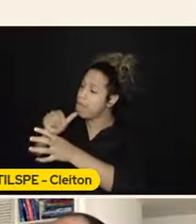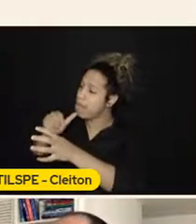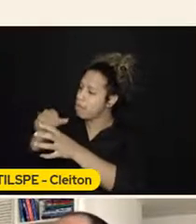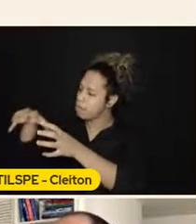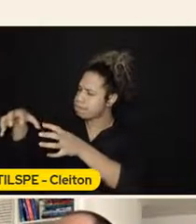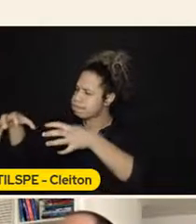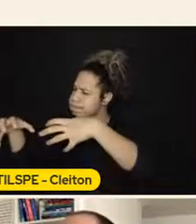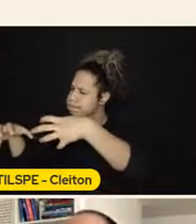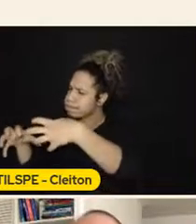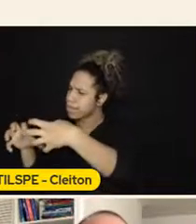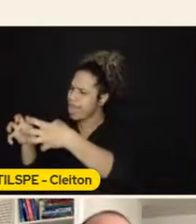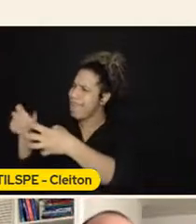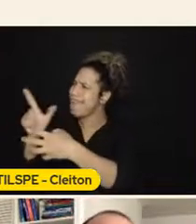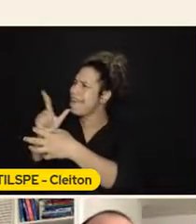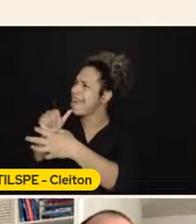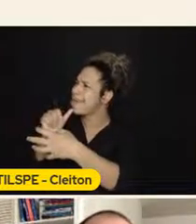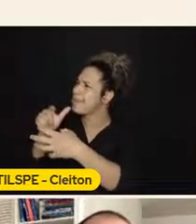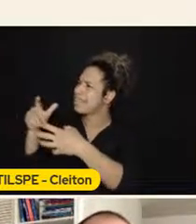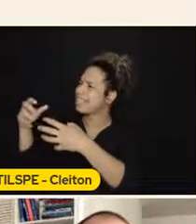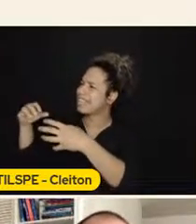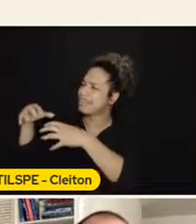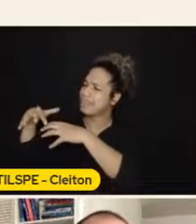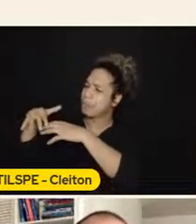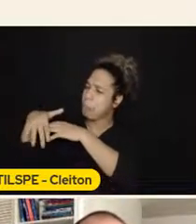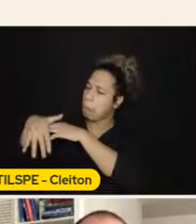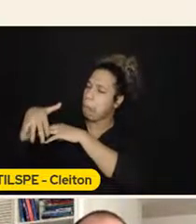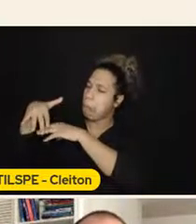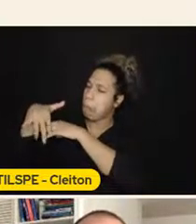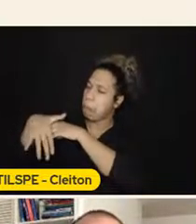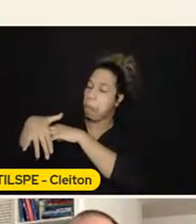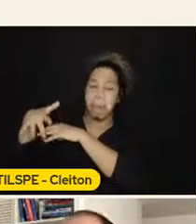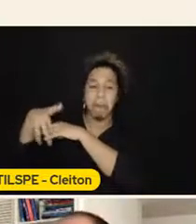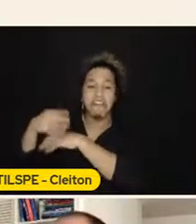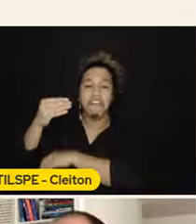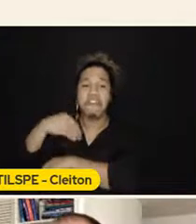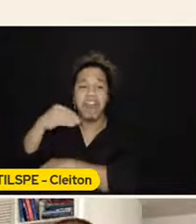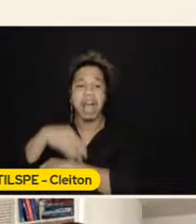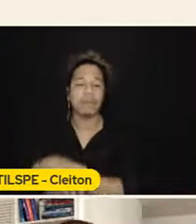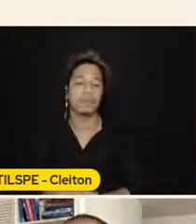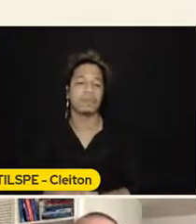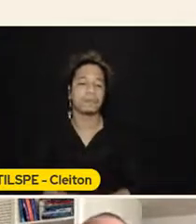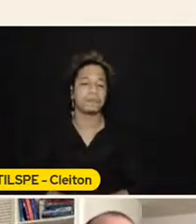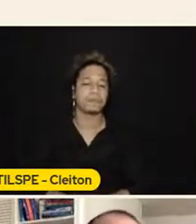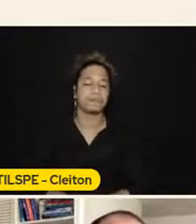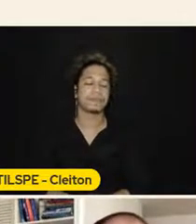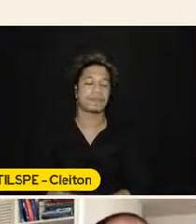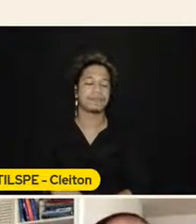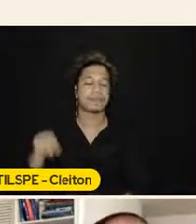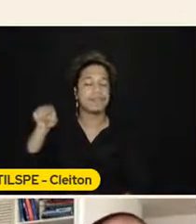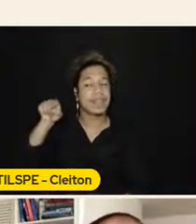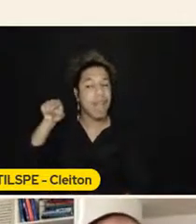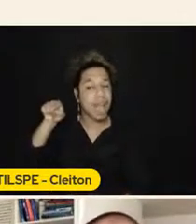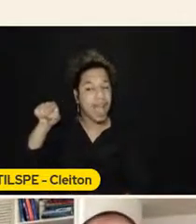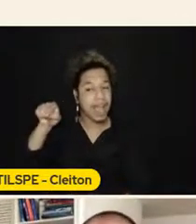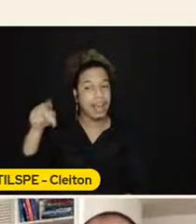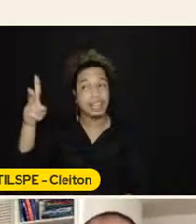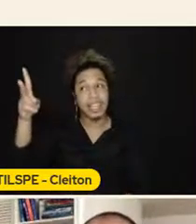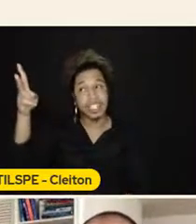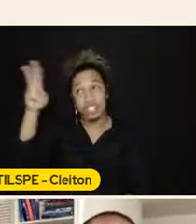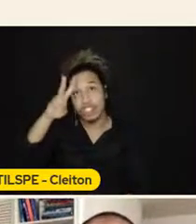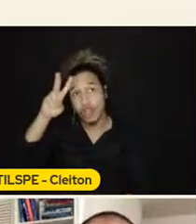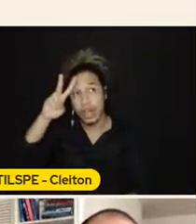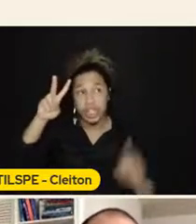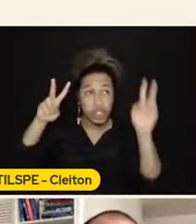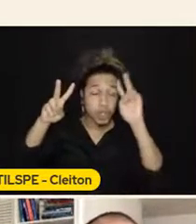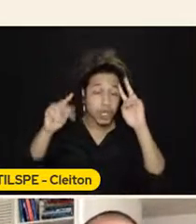could use one of those to get all the dirt. Here, she blended two stories that she had read, The